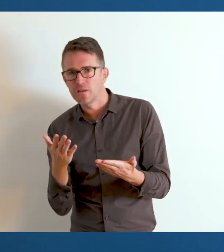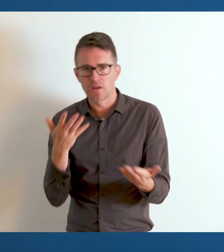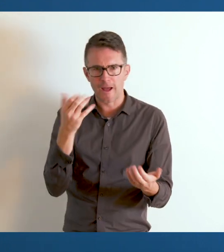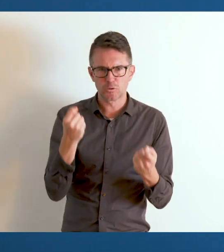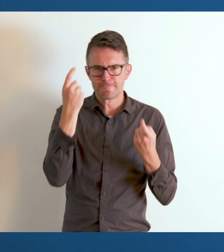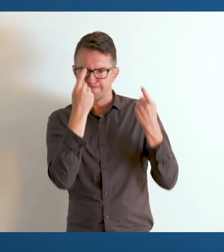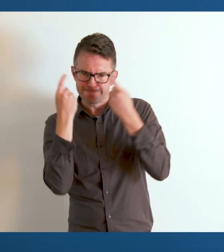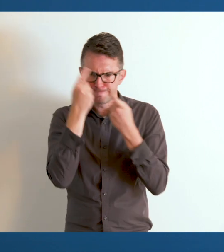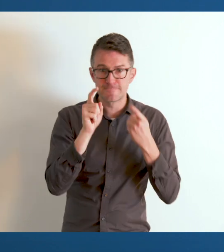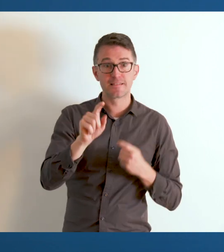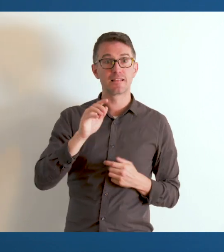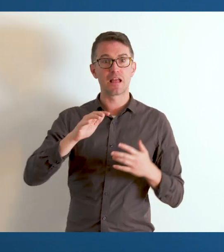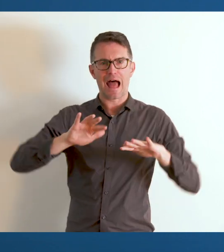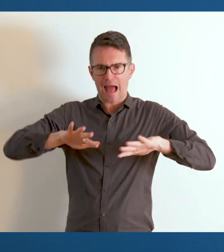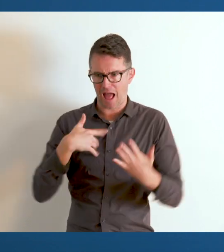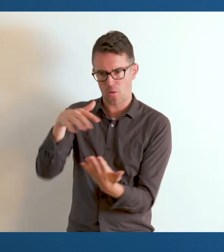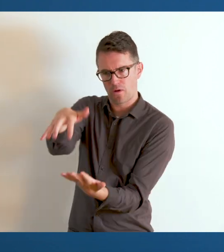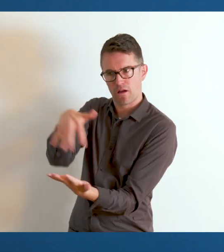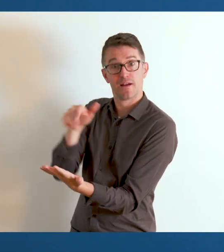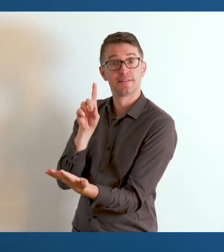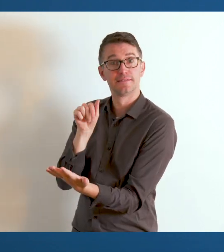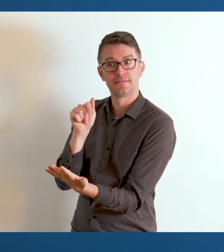added to a data collection system.